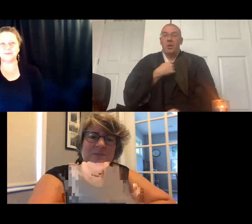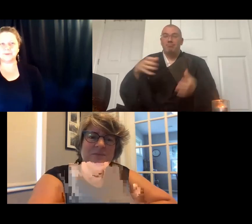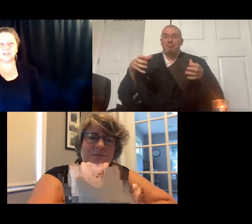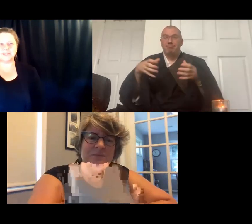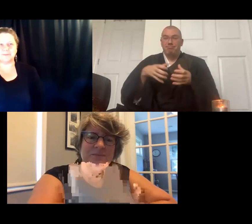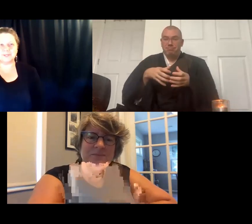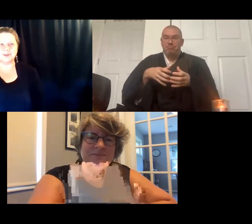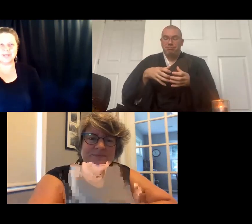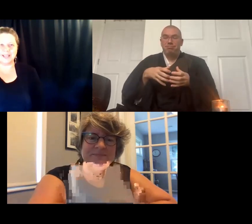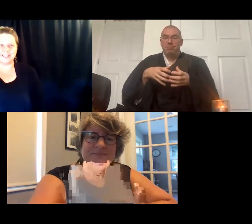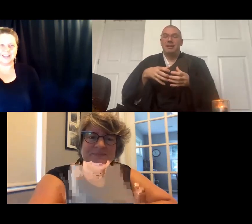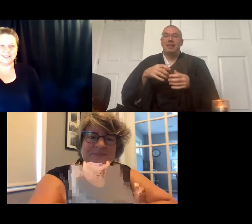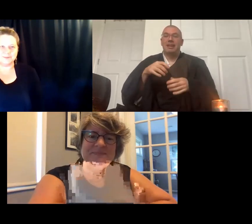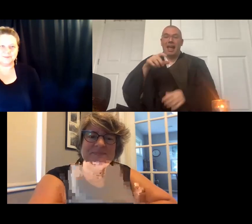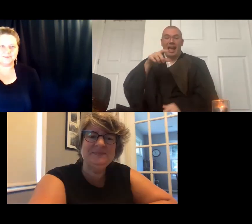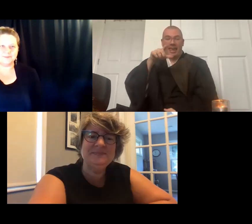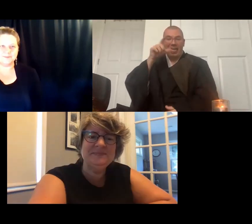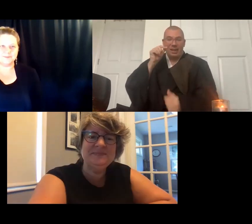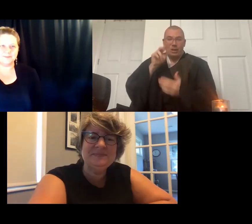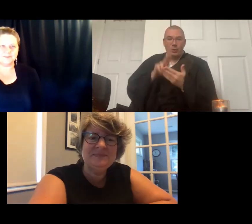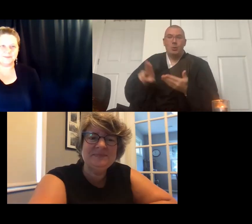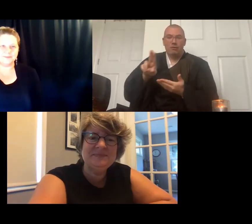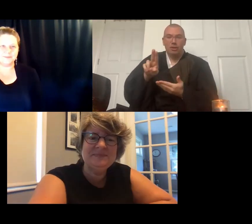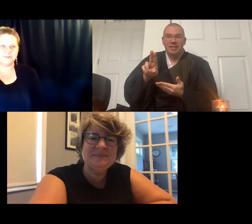Please tell me where your temple's located again.